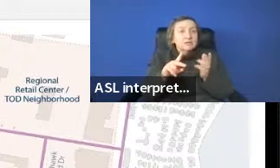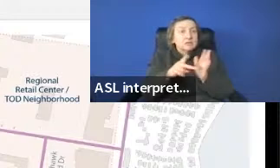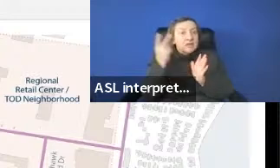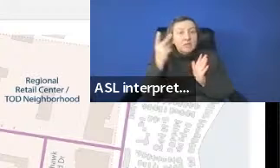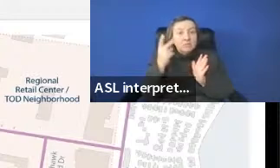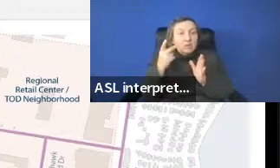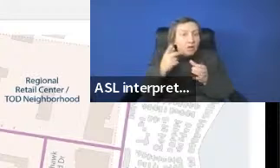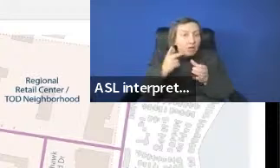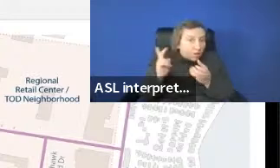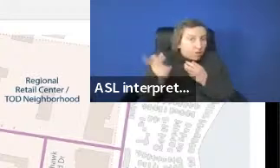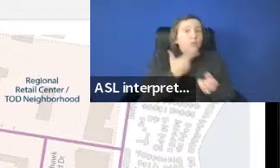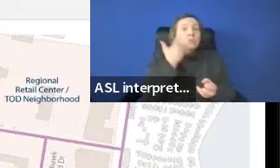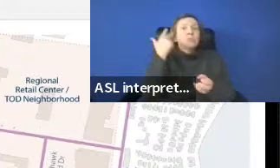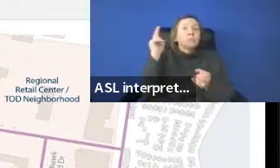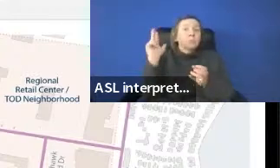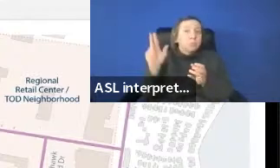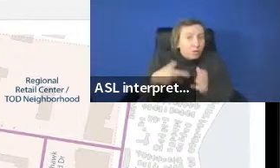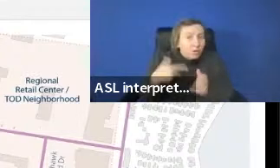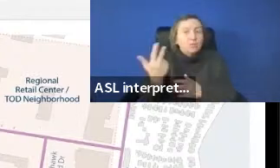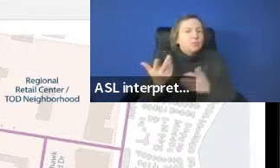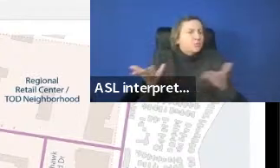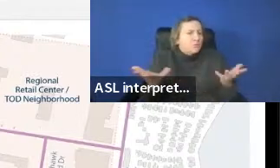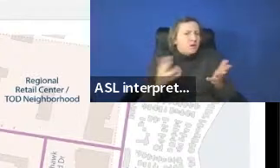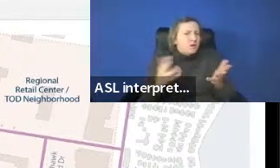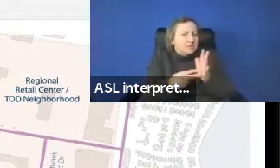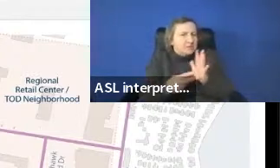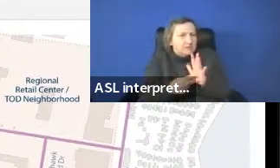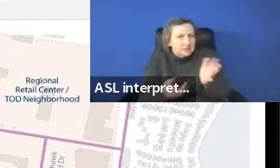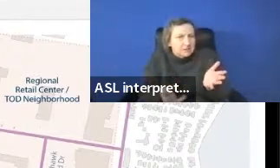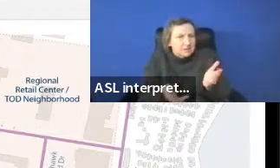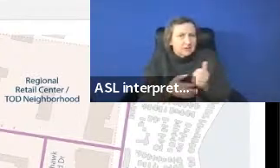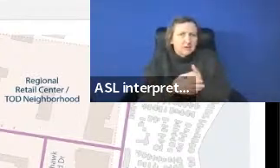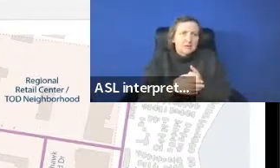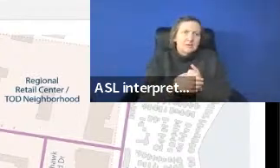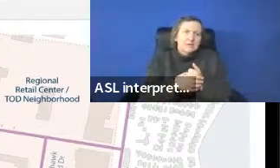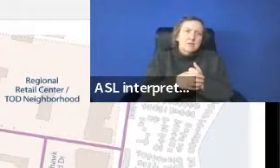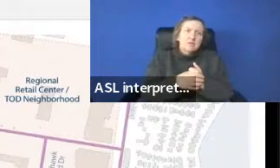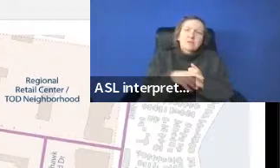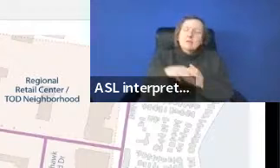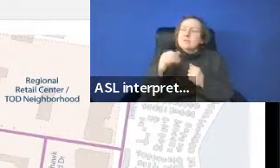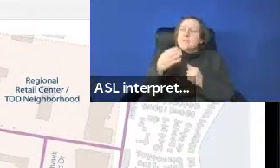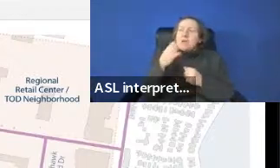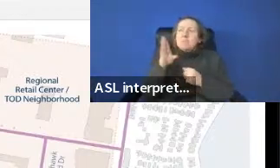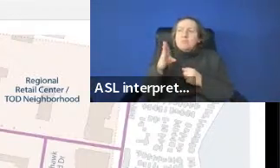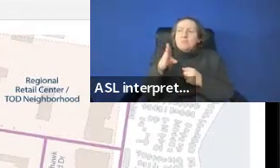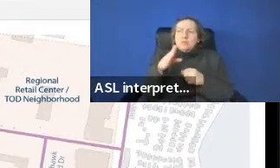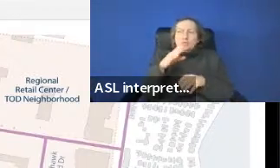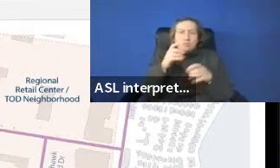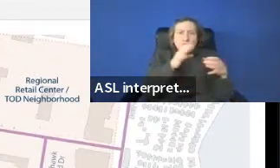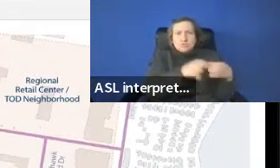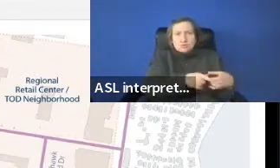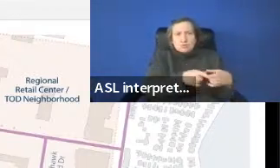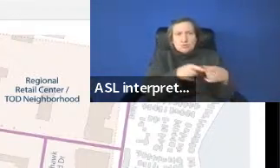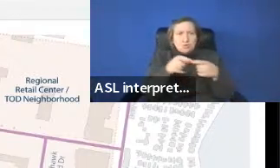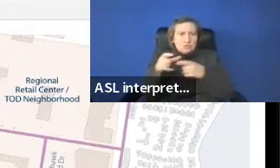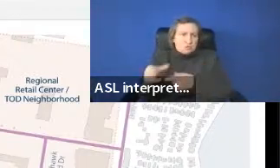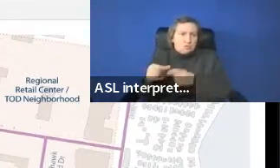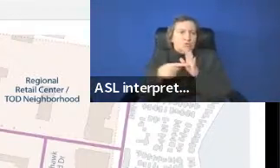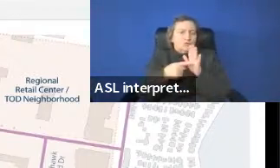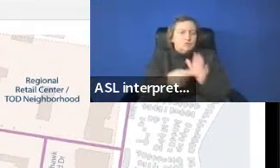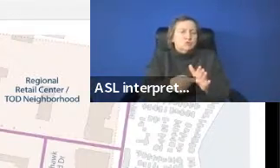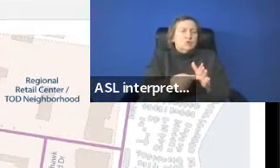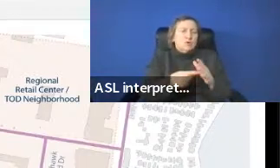What are we talking about? Those would, so the blue circles on here indicate